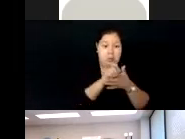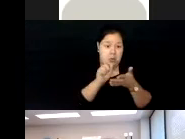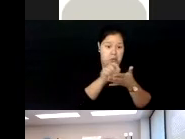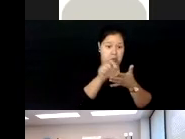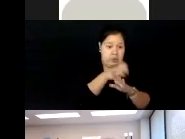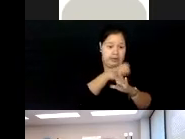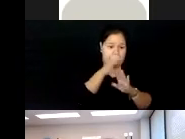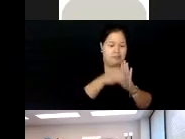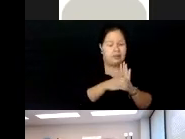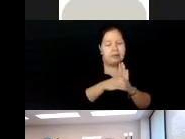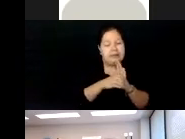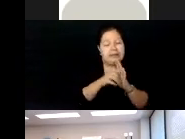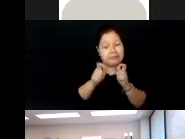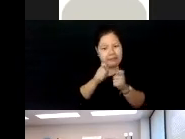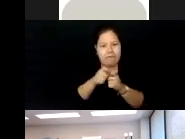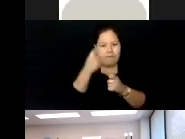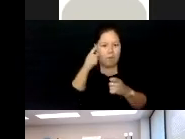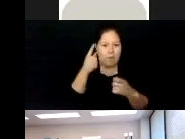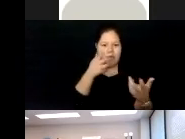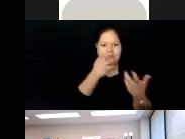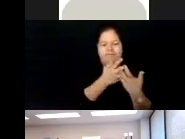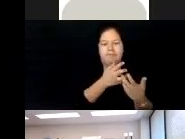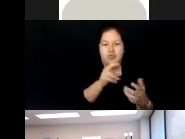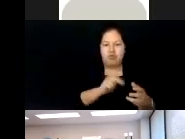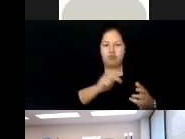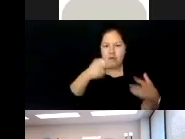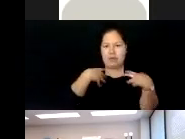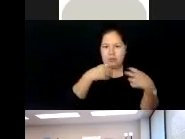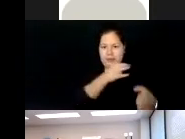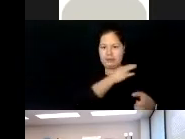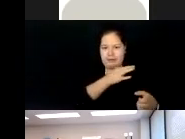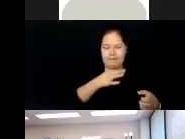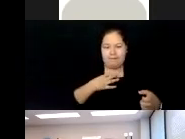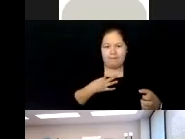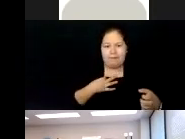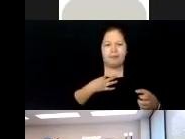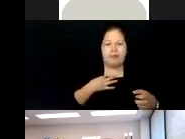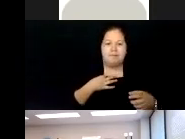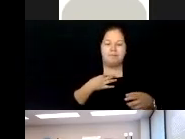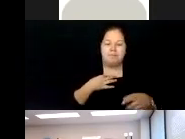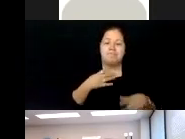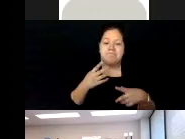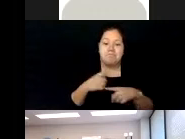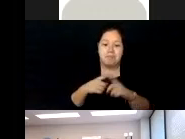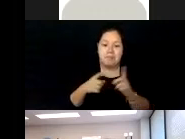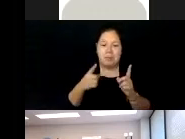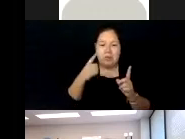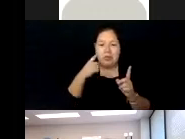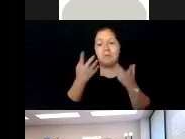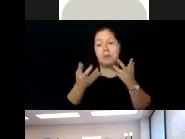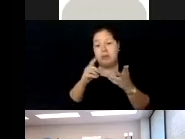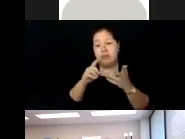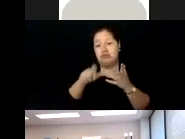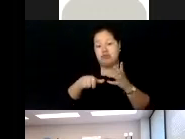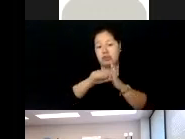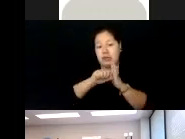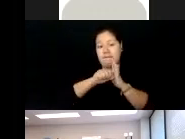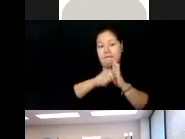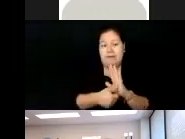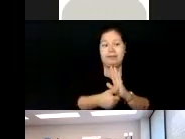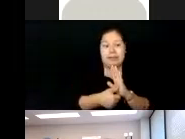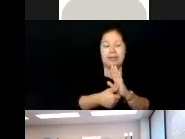for Northern Health staff. We thought, okay, there should be, and correctly, should be emphasis in the beginning on